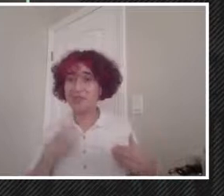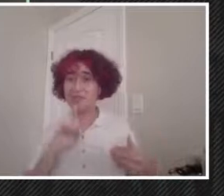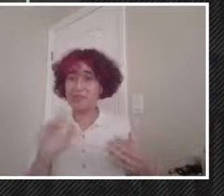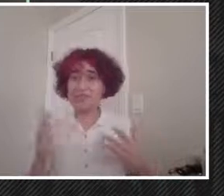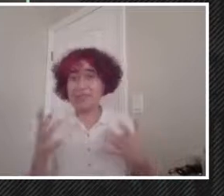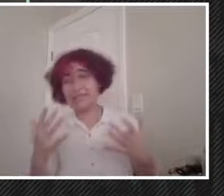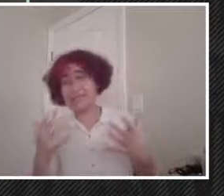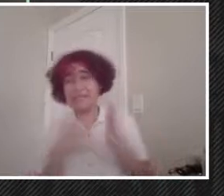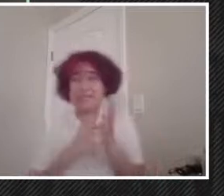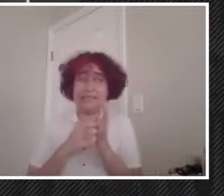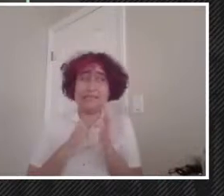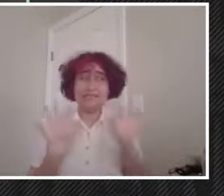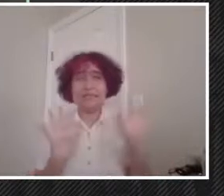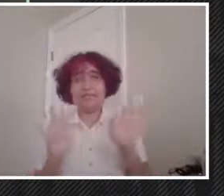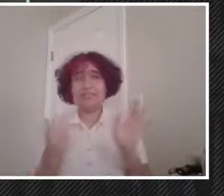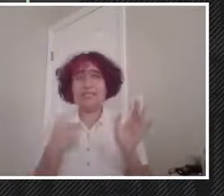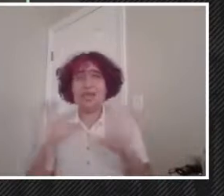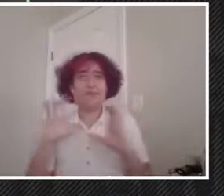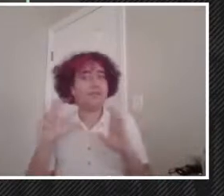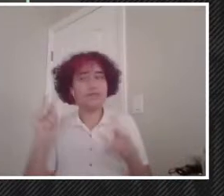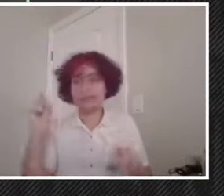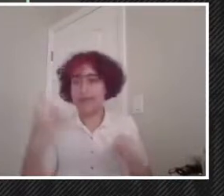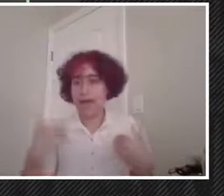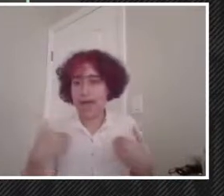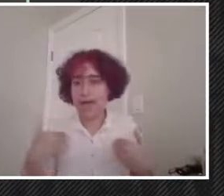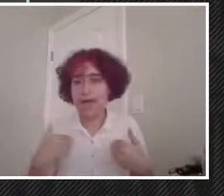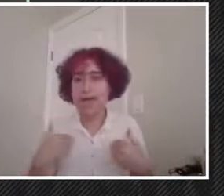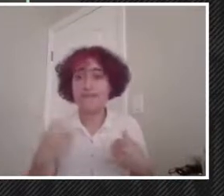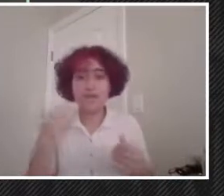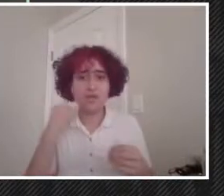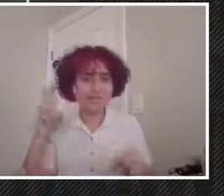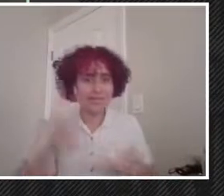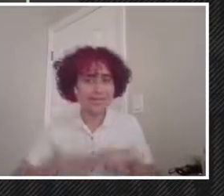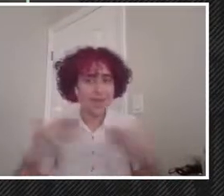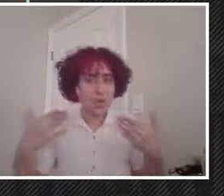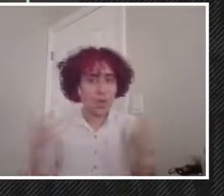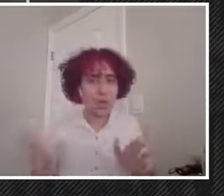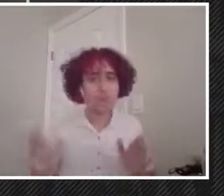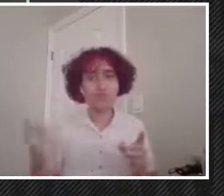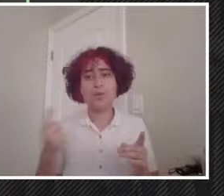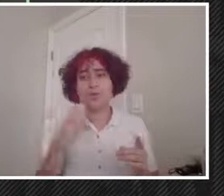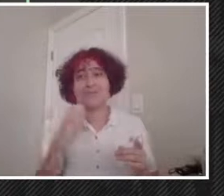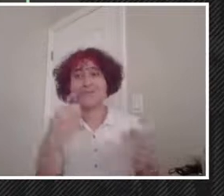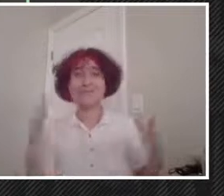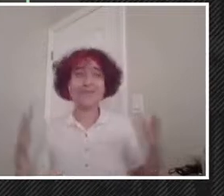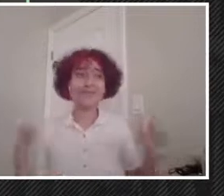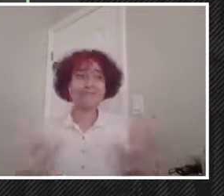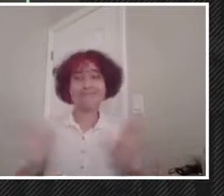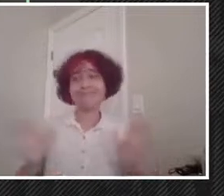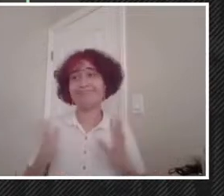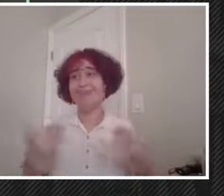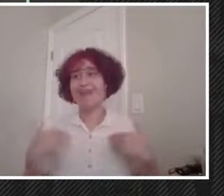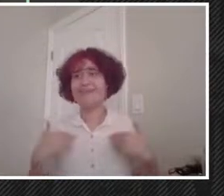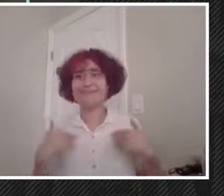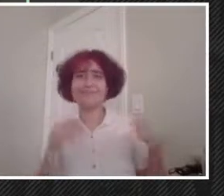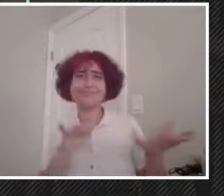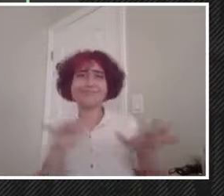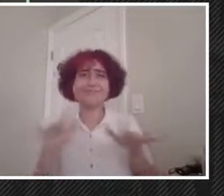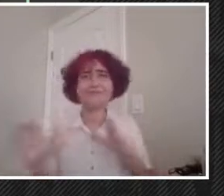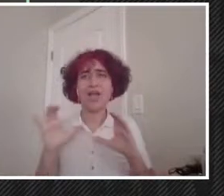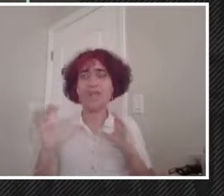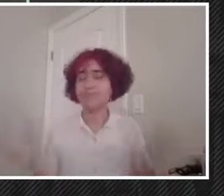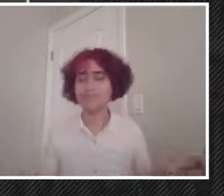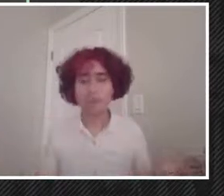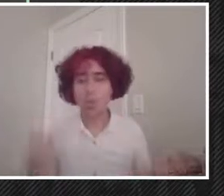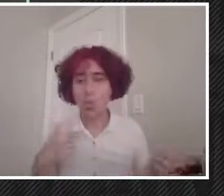we're sitting in rooms like this and always comfortable and having these cozy conversations, what change are we really affecting? And so